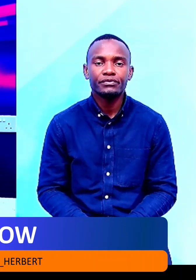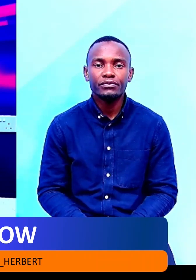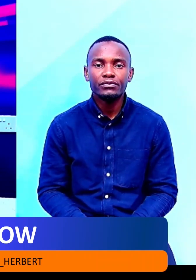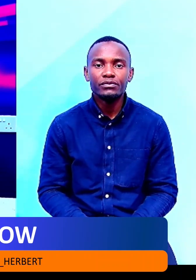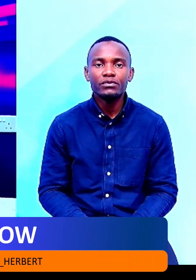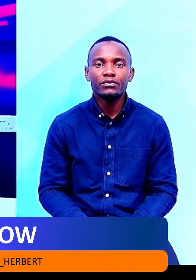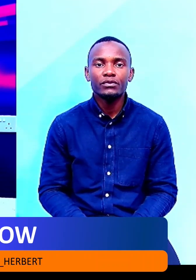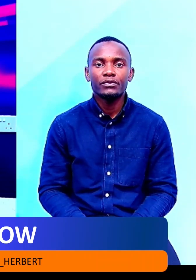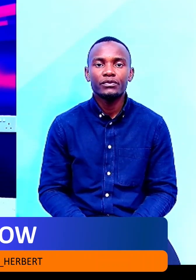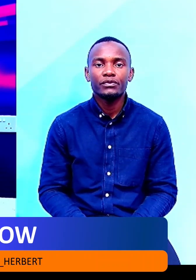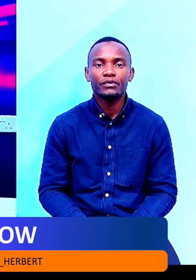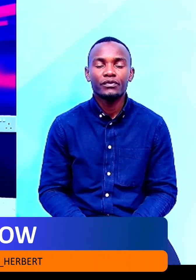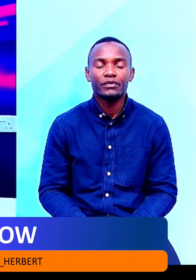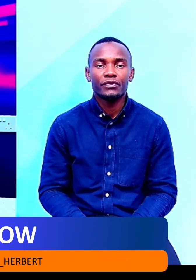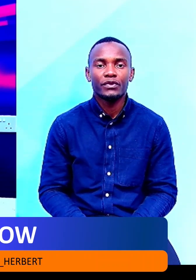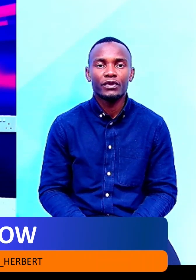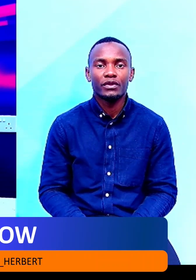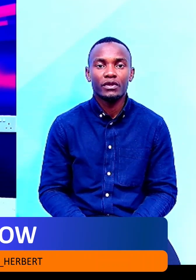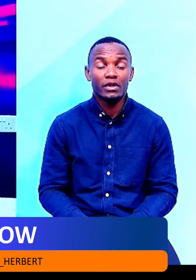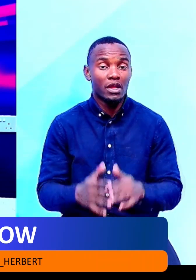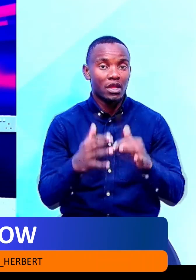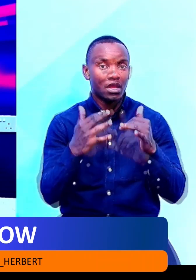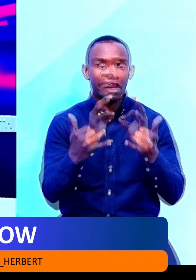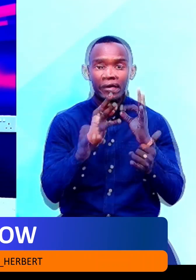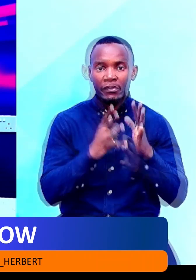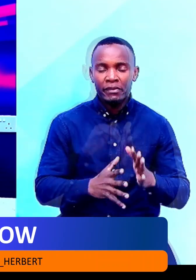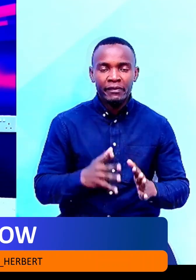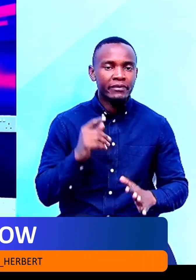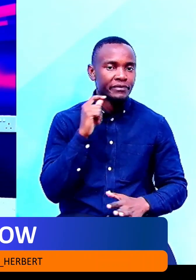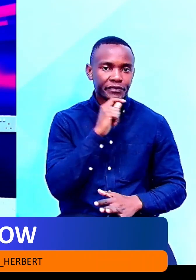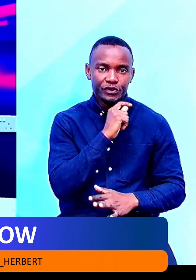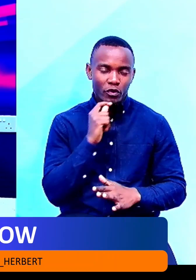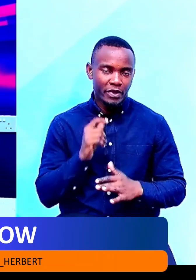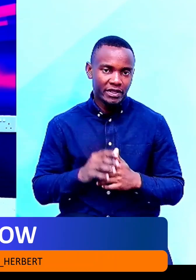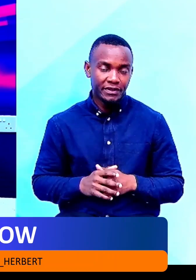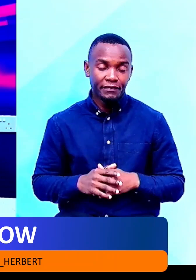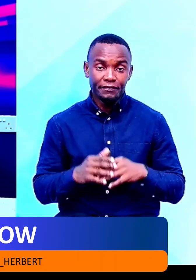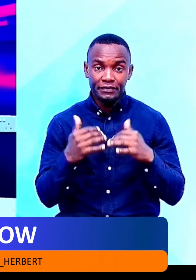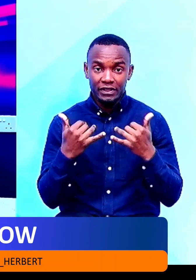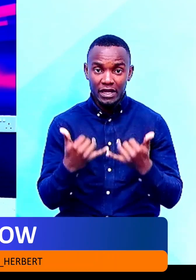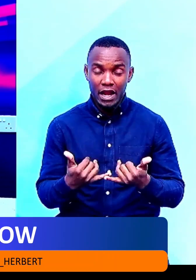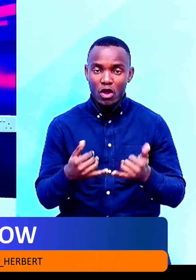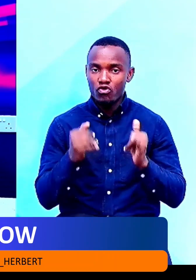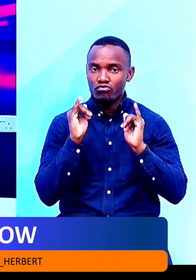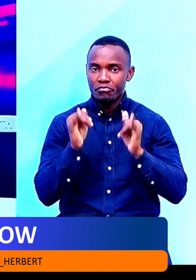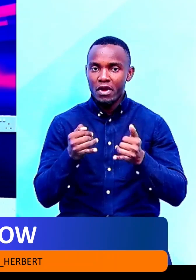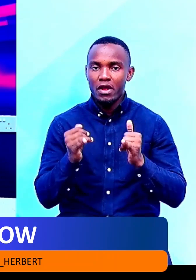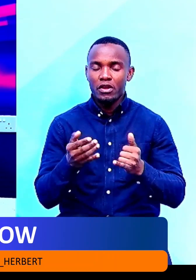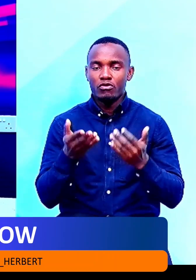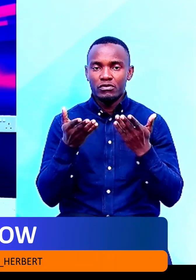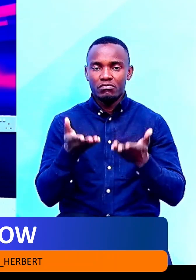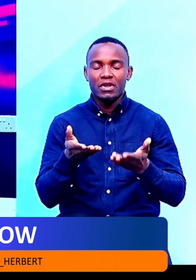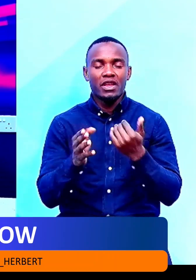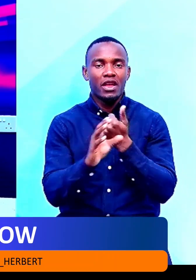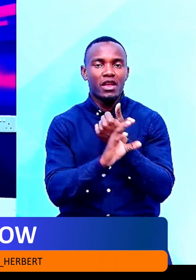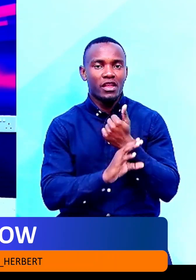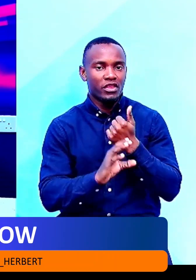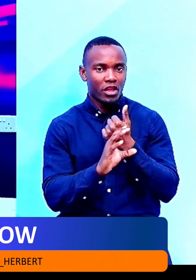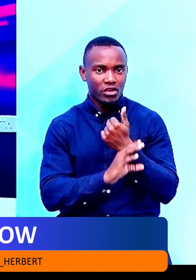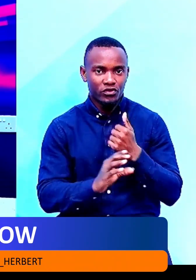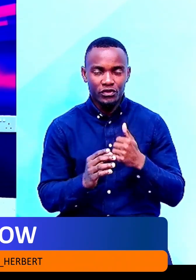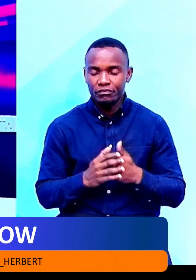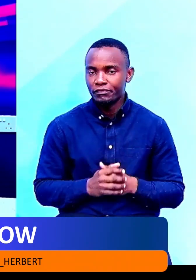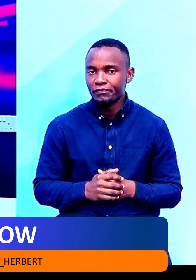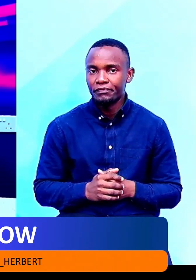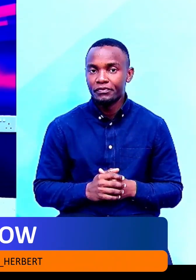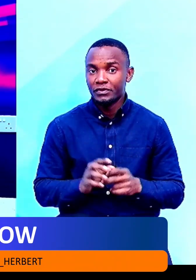sort of sets the tone for the breakfast show this morning. Now, these are the stories that are making headlines in the country, and we started off